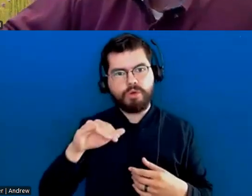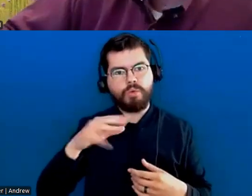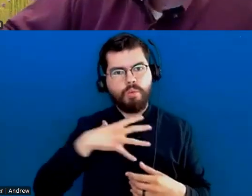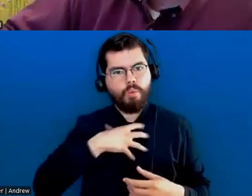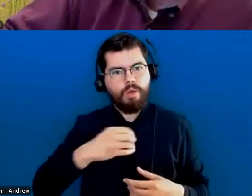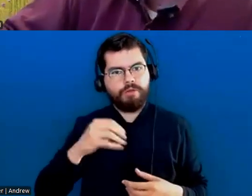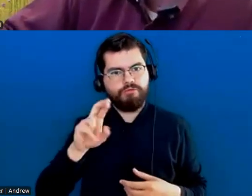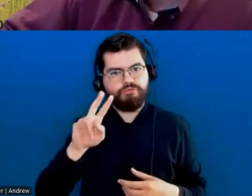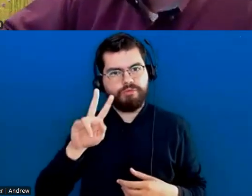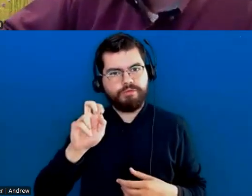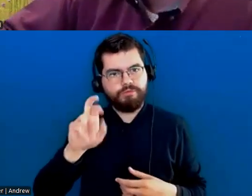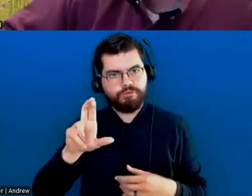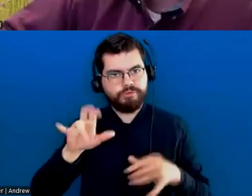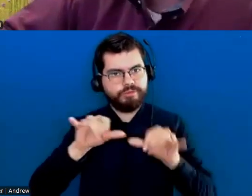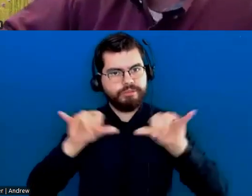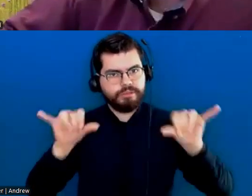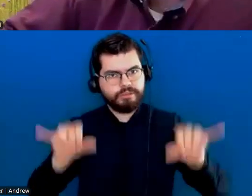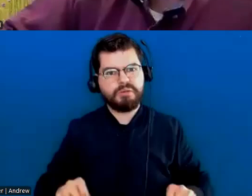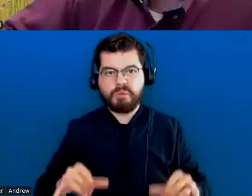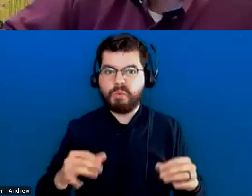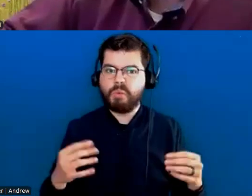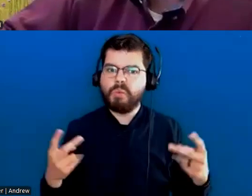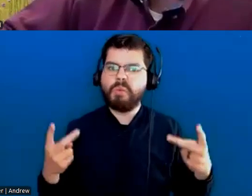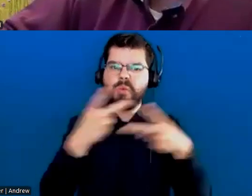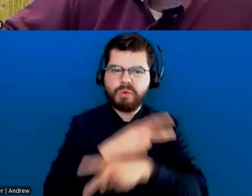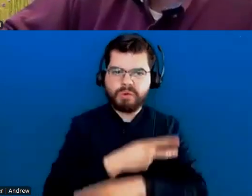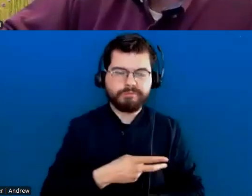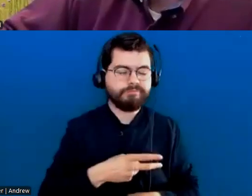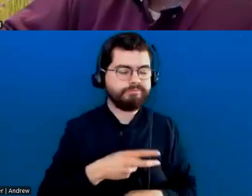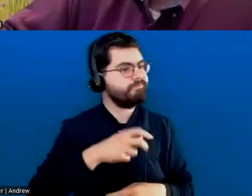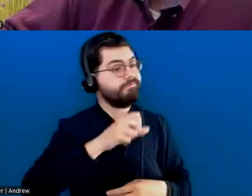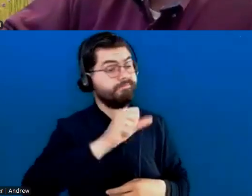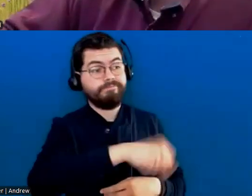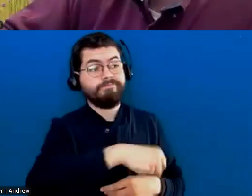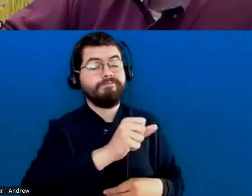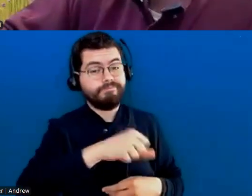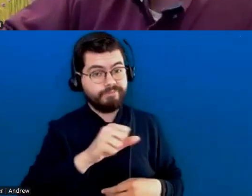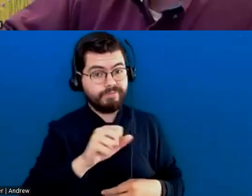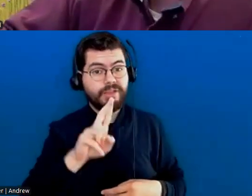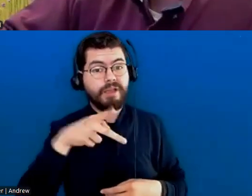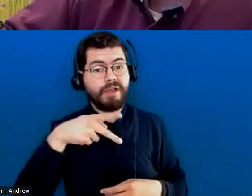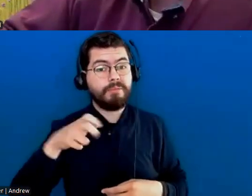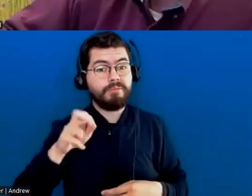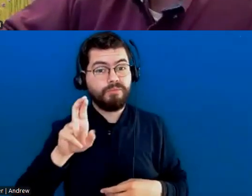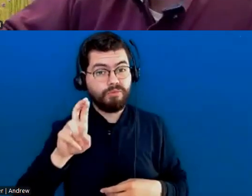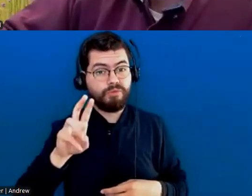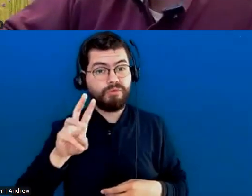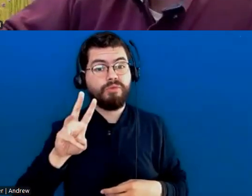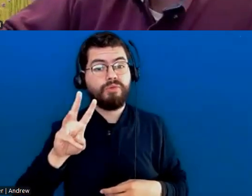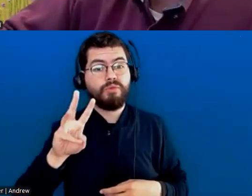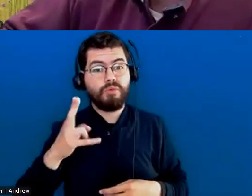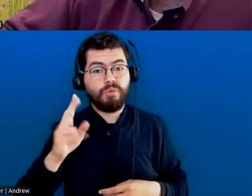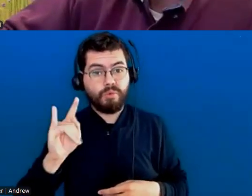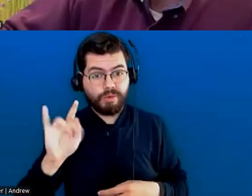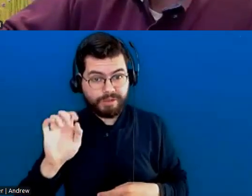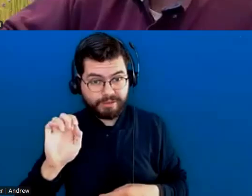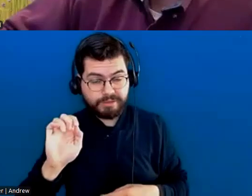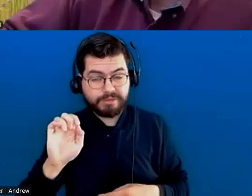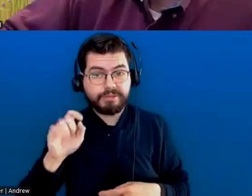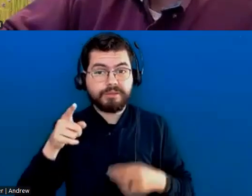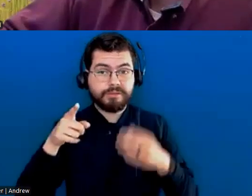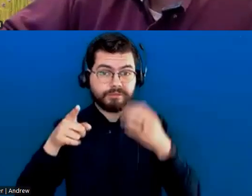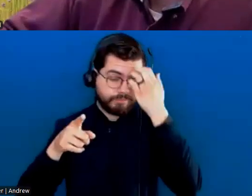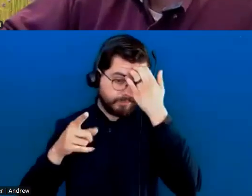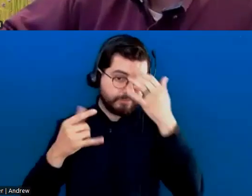In a sense, it is. We have flood control lakes on the Upper White, and the major one is now 30 feet above